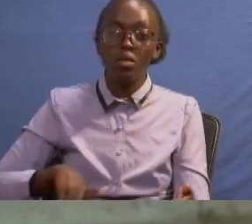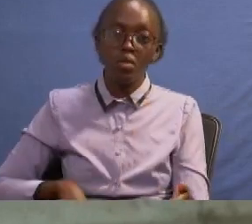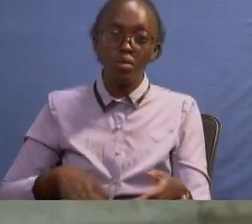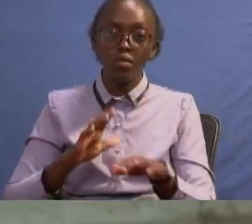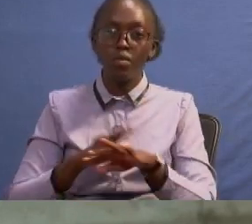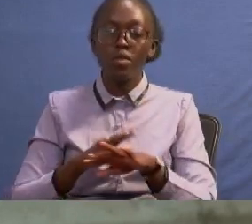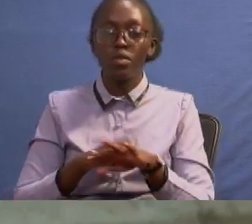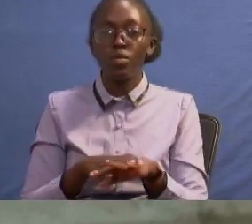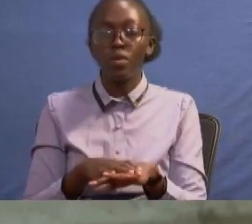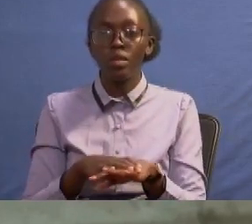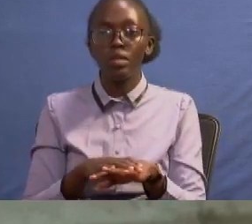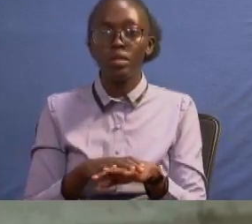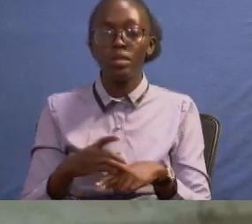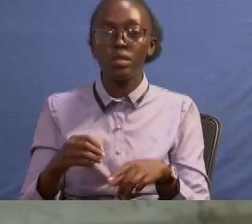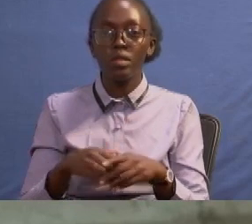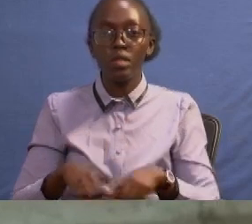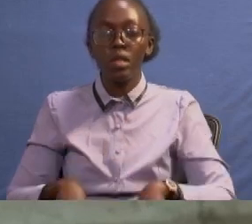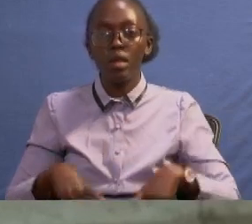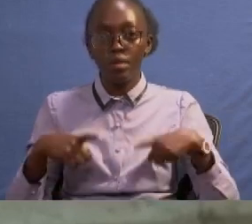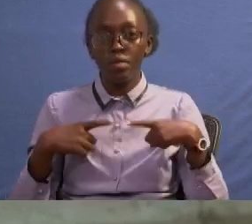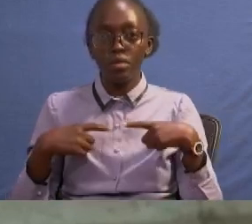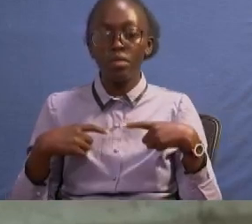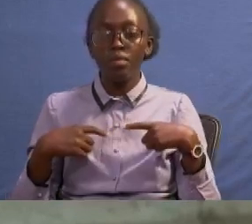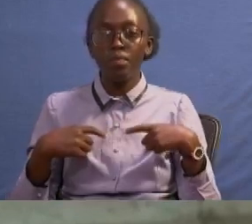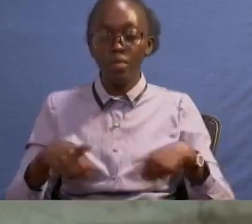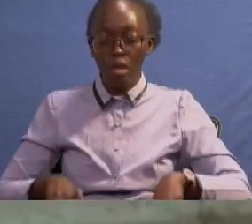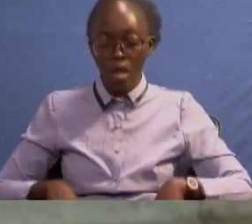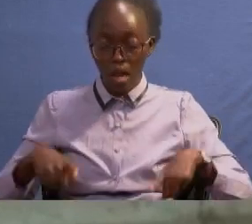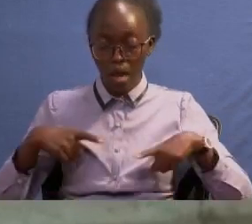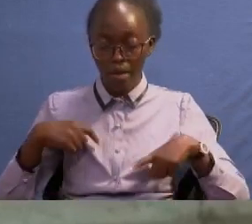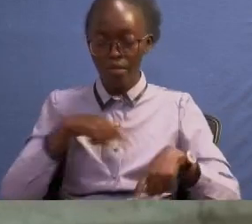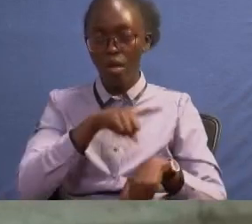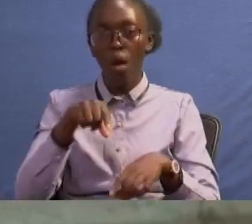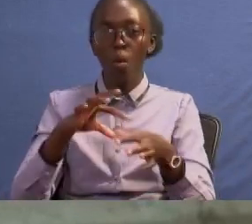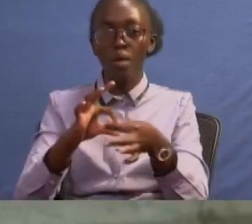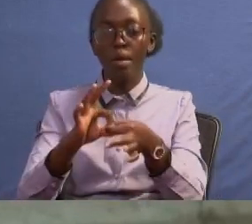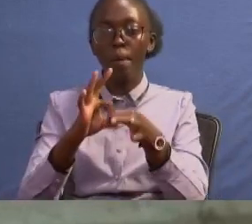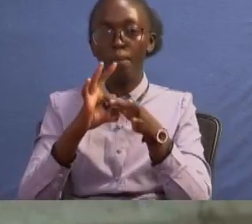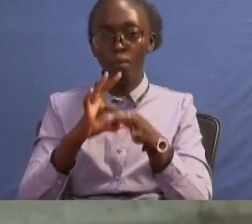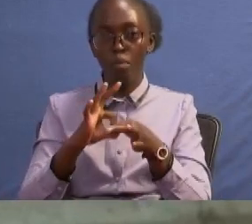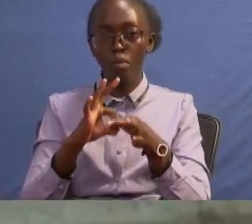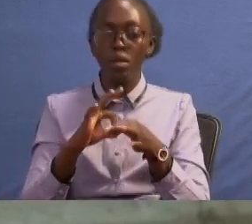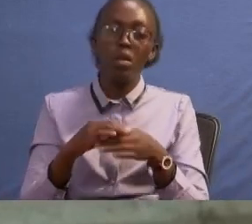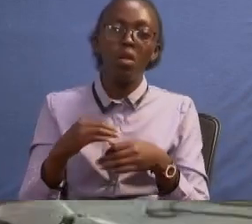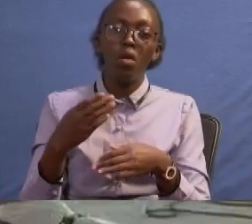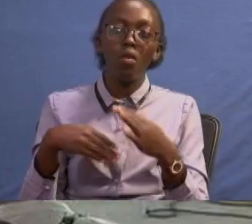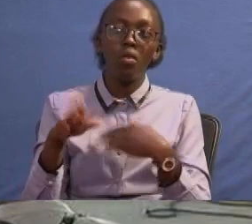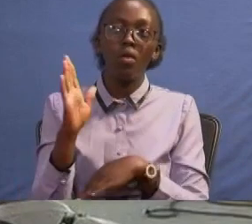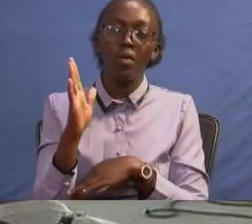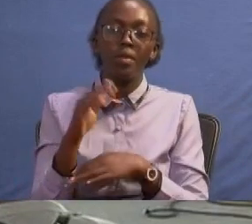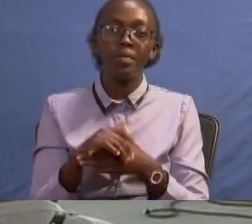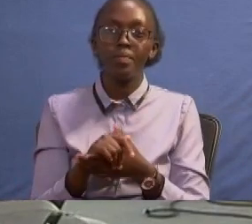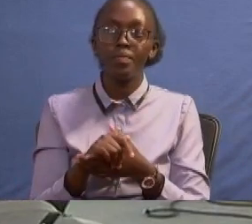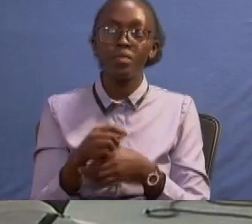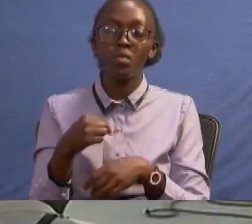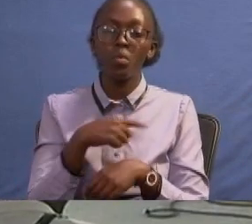in our lives belong to this God I have just spoken about. We are